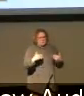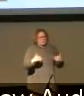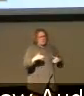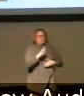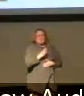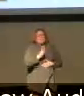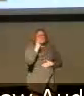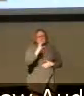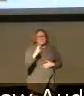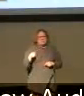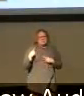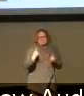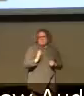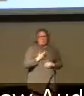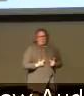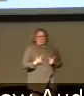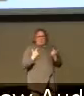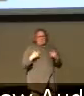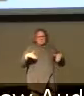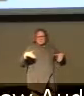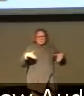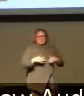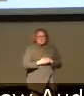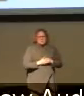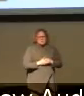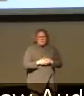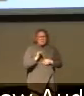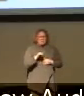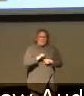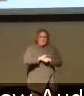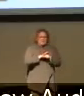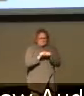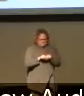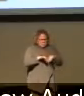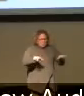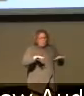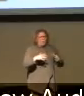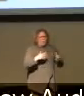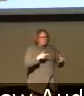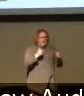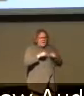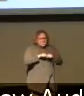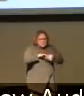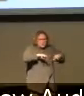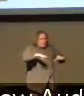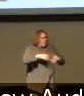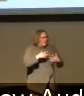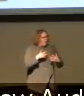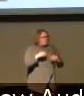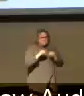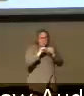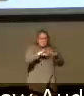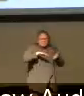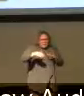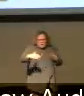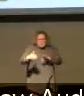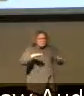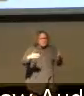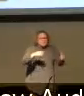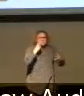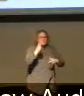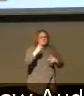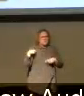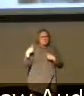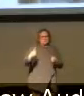in our modern times. It's been faster, more deadlier, and far more widespread than we've ever seen in the past.